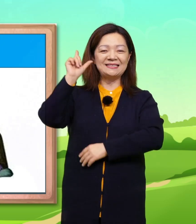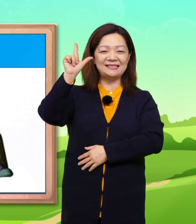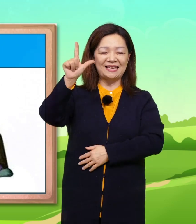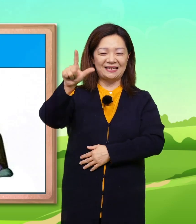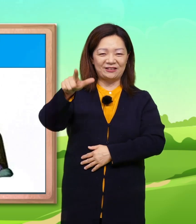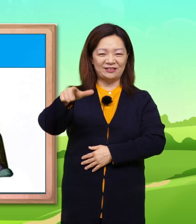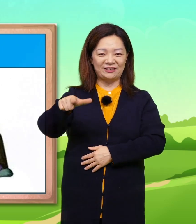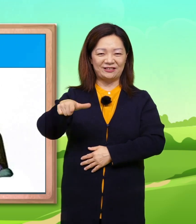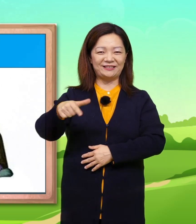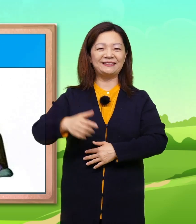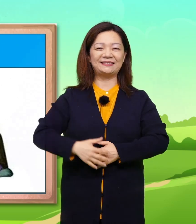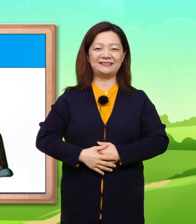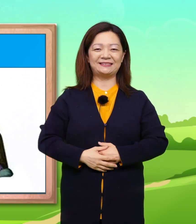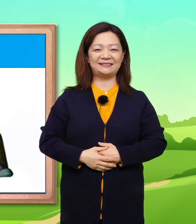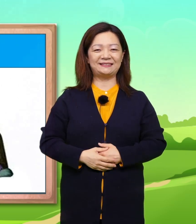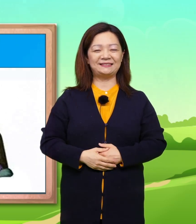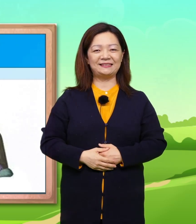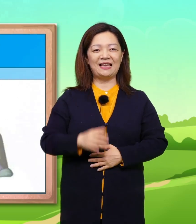3 days later.